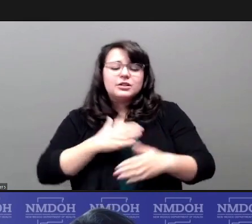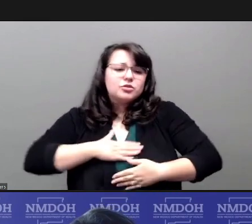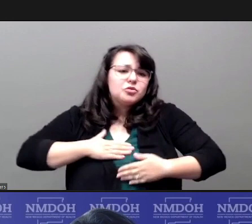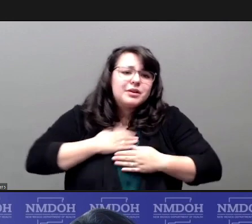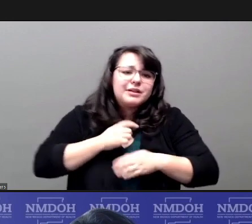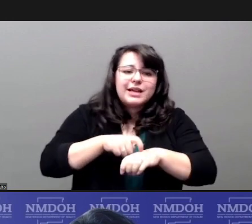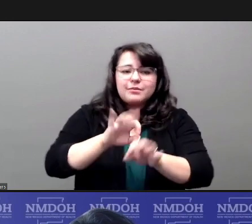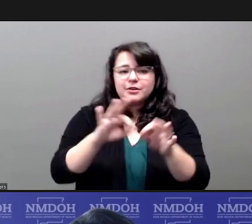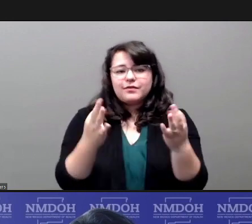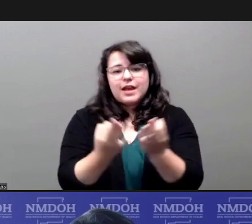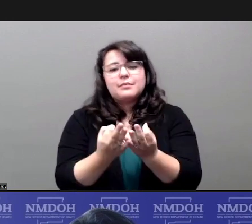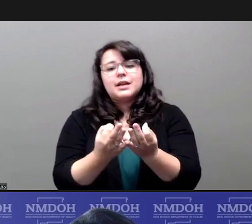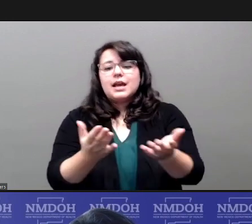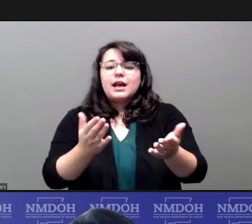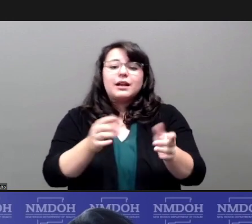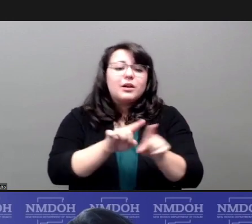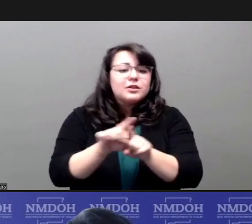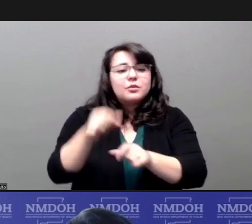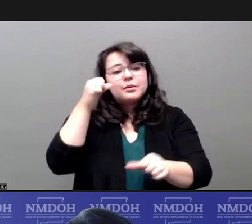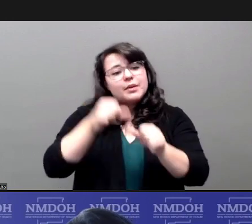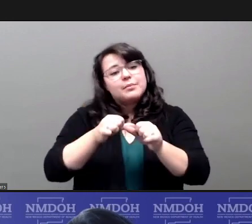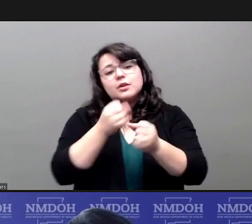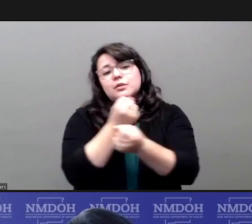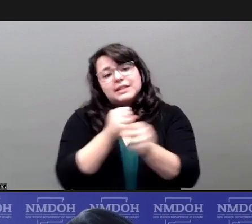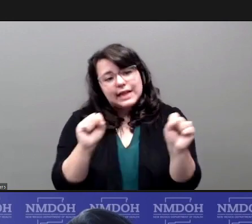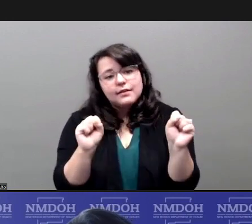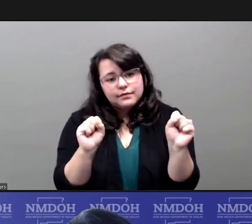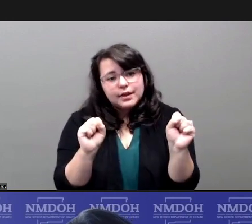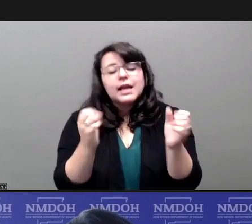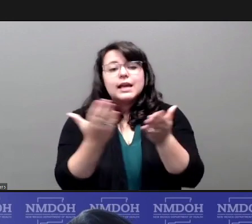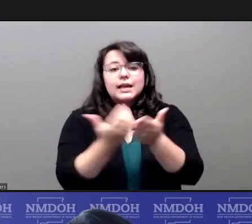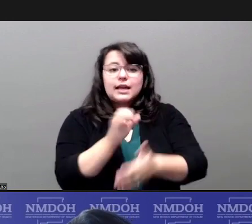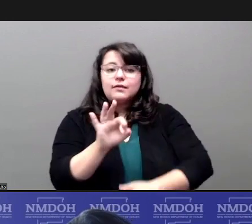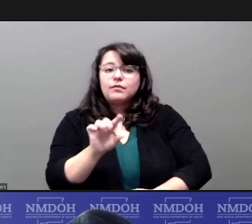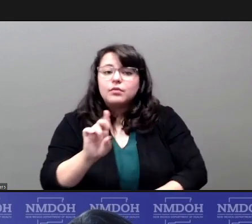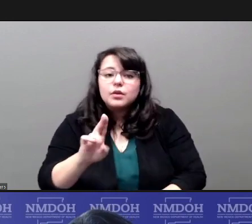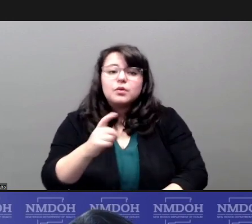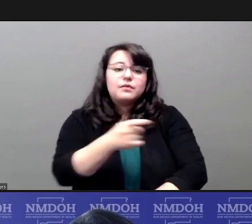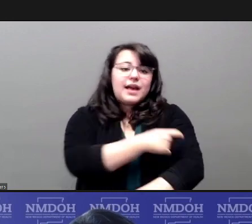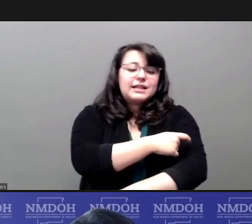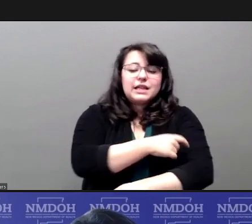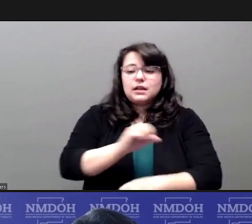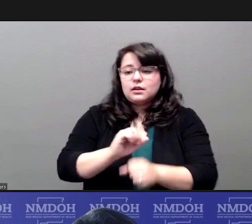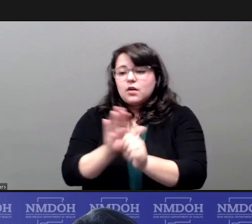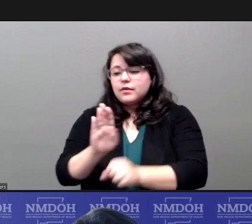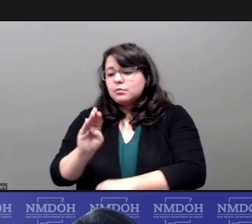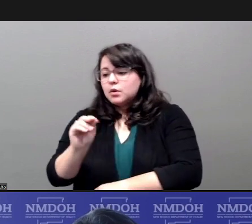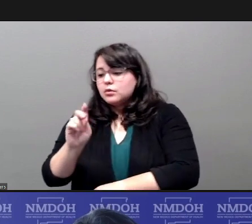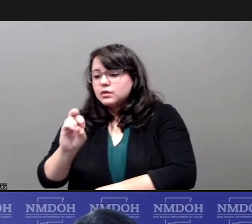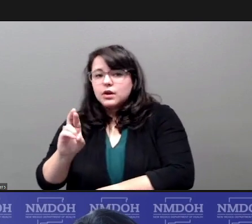family. Please remember to do it safely. Please get your flu vaccines and your COVID boosters. Thank you.